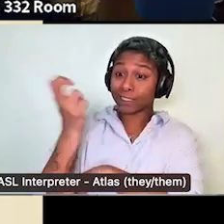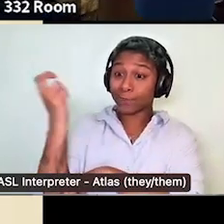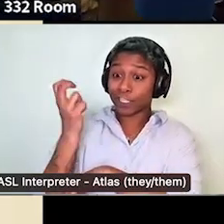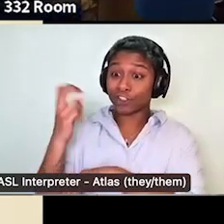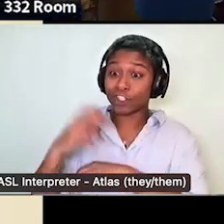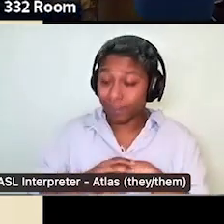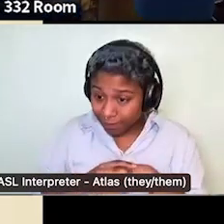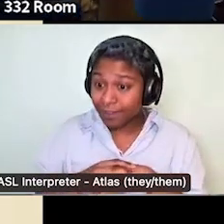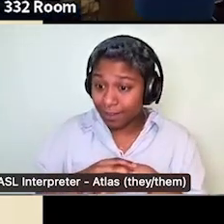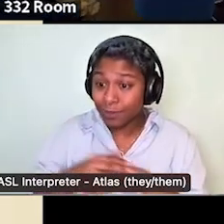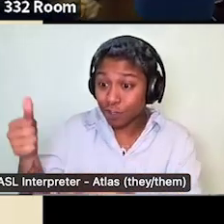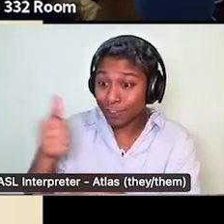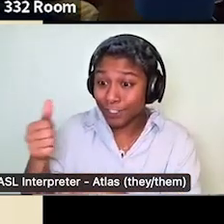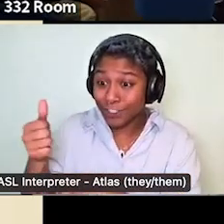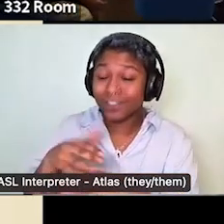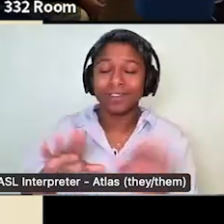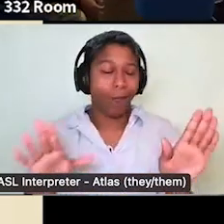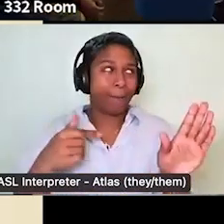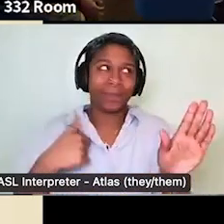mind.